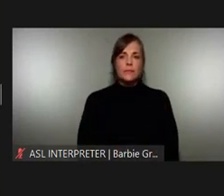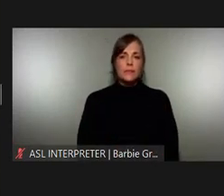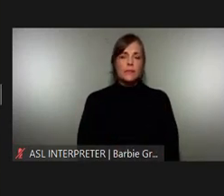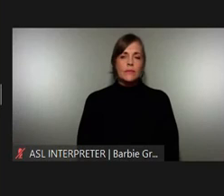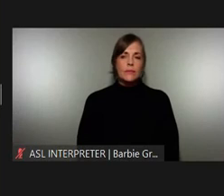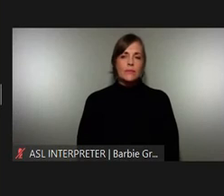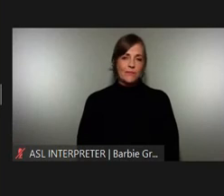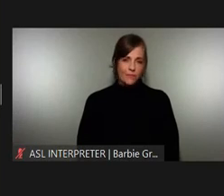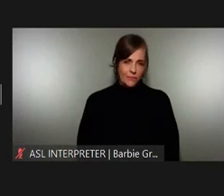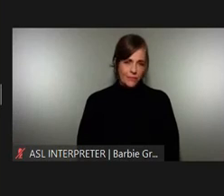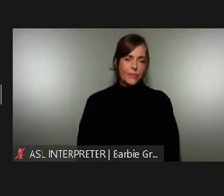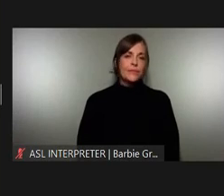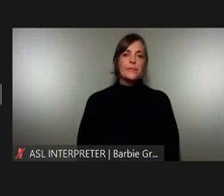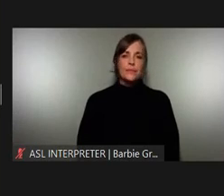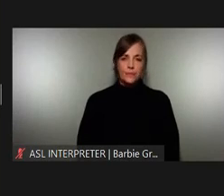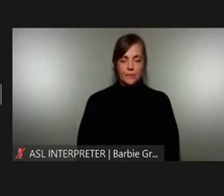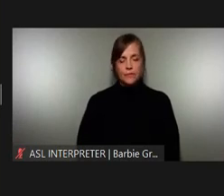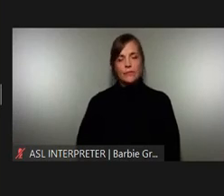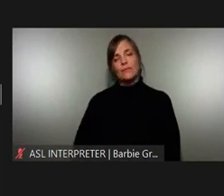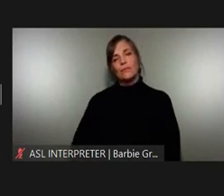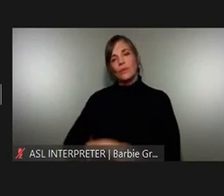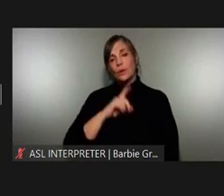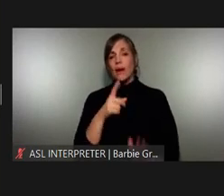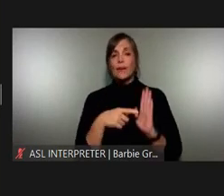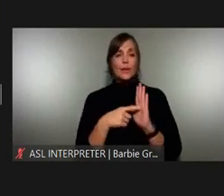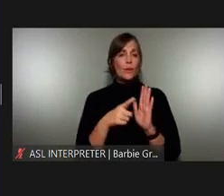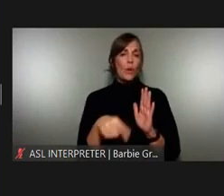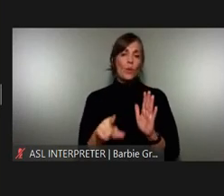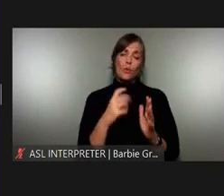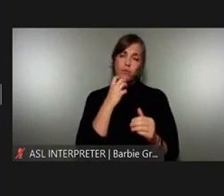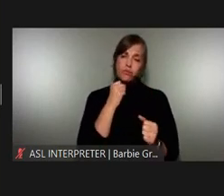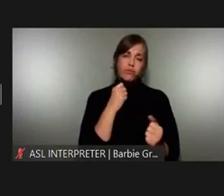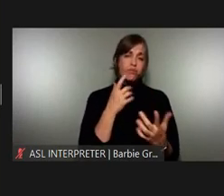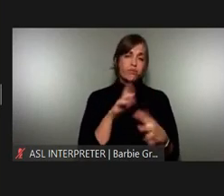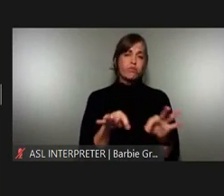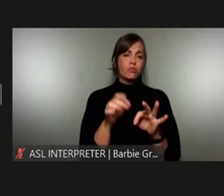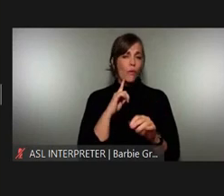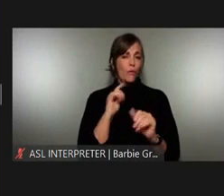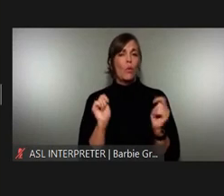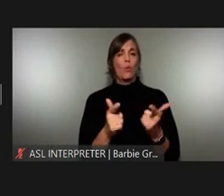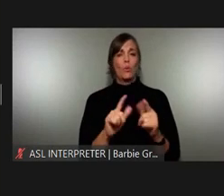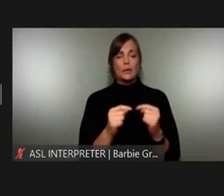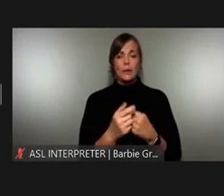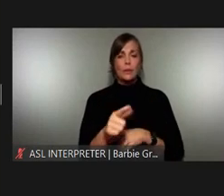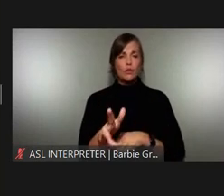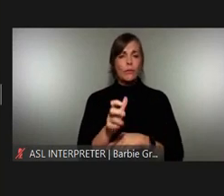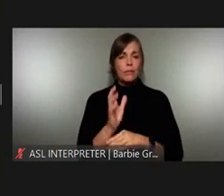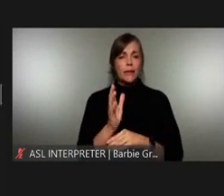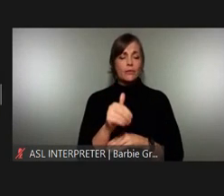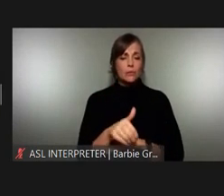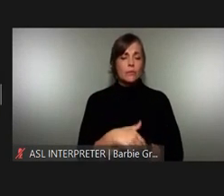hopeful will be of value to the entire team as you listen this evening. So let me give you a little bit